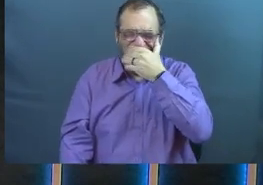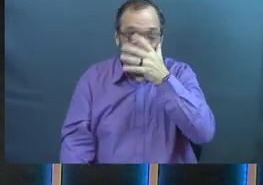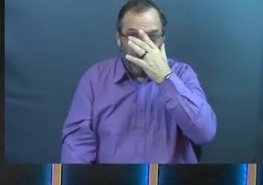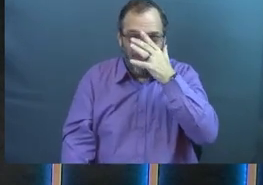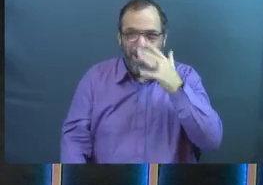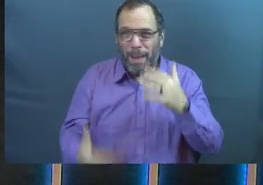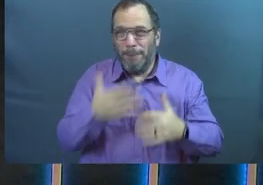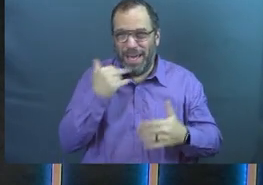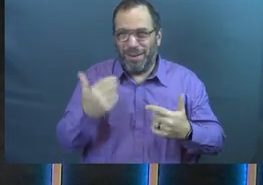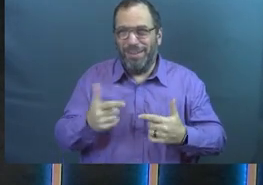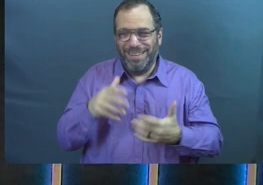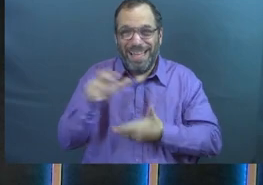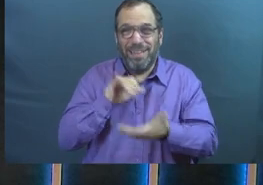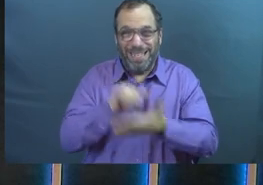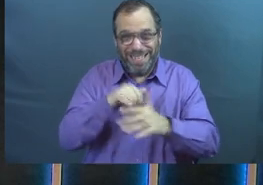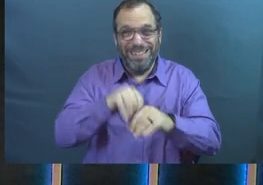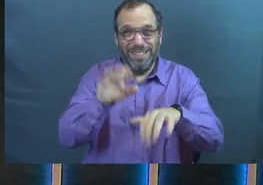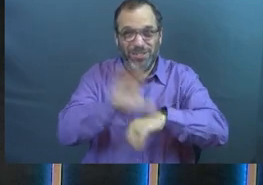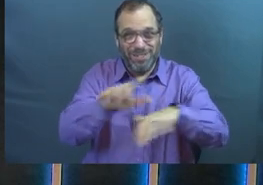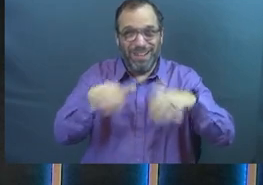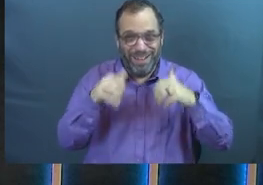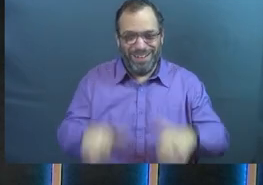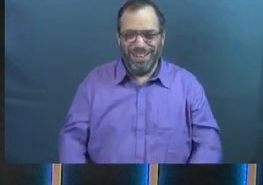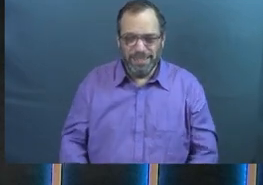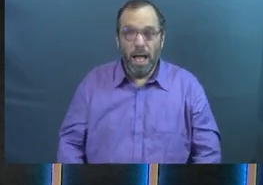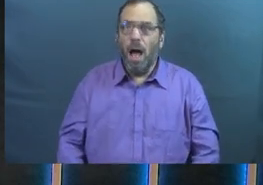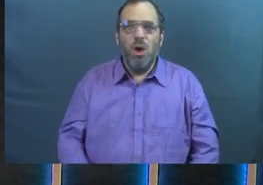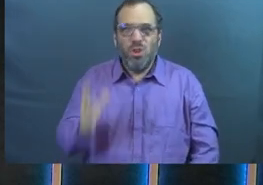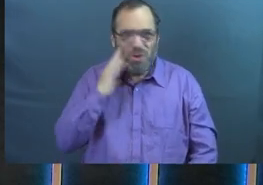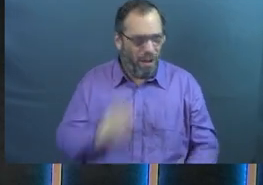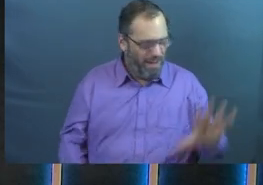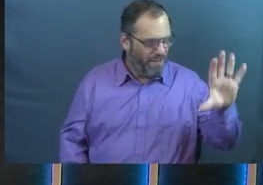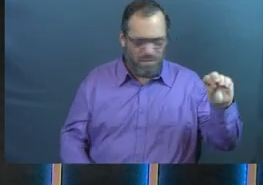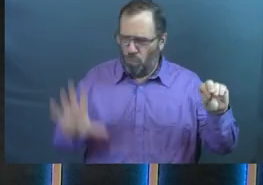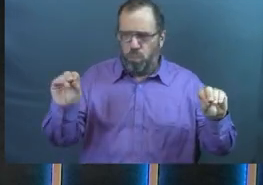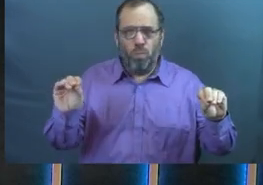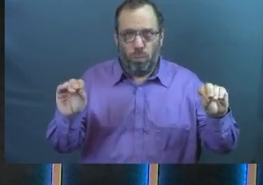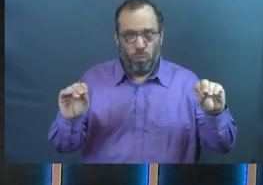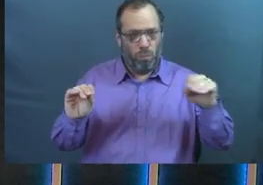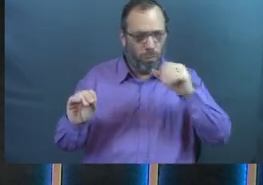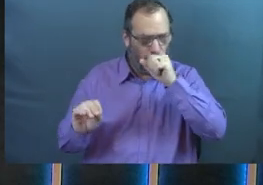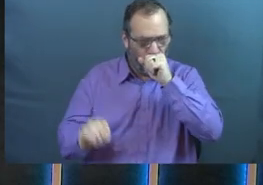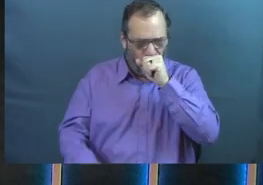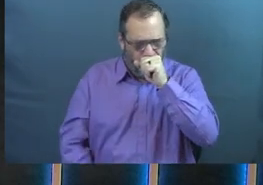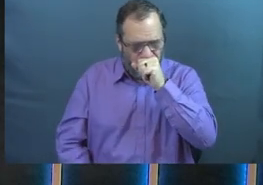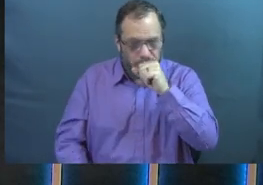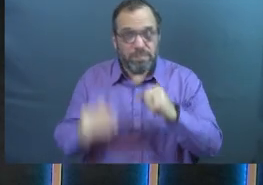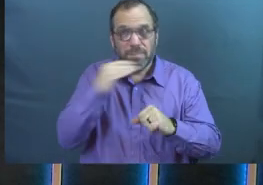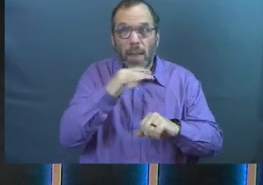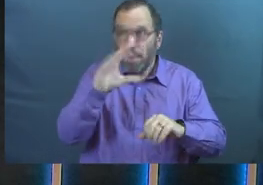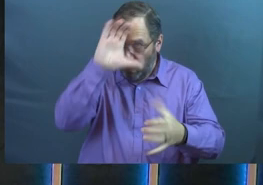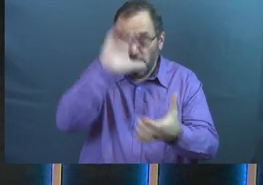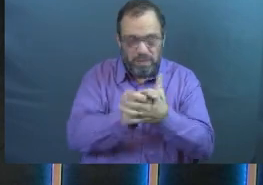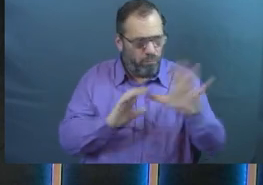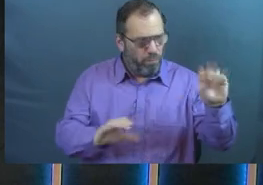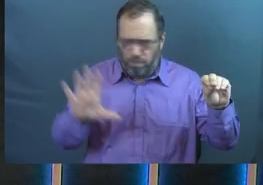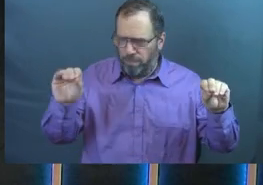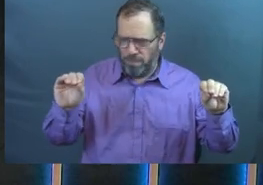We had better laughs that time. Right? We know when it's up there that it's a lie, but we believe